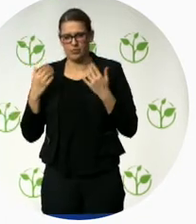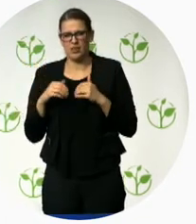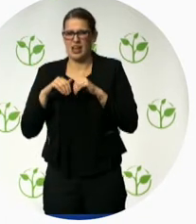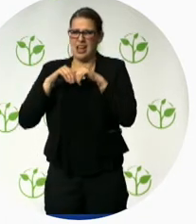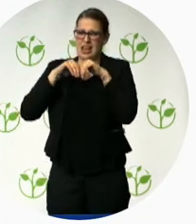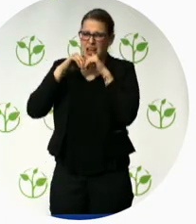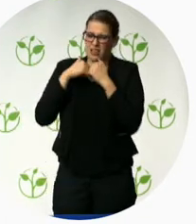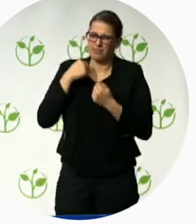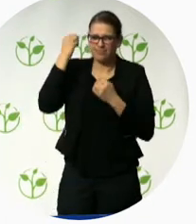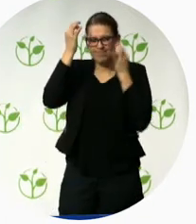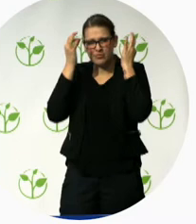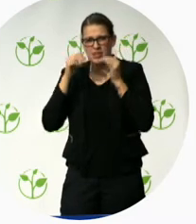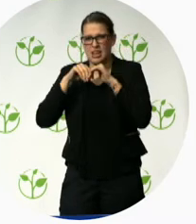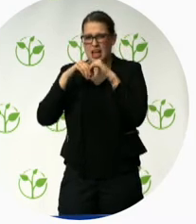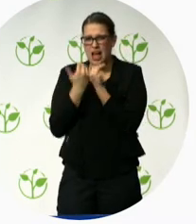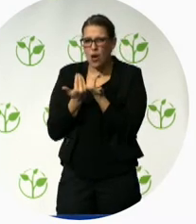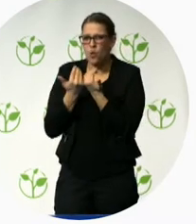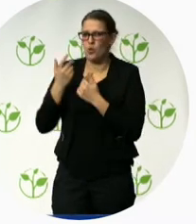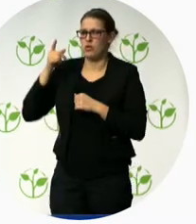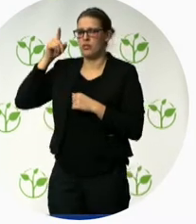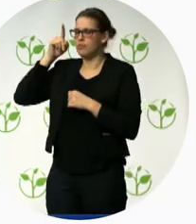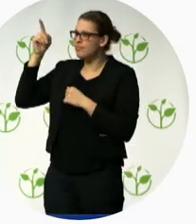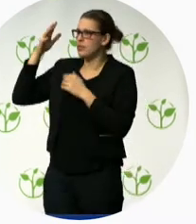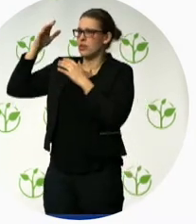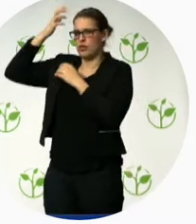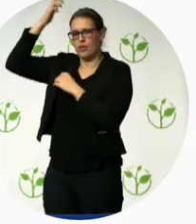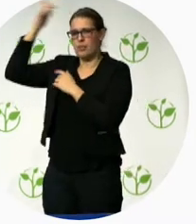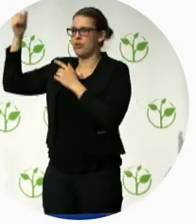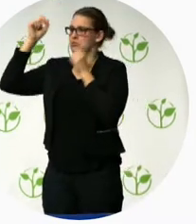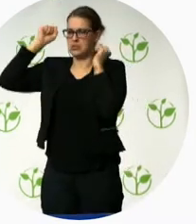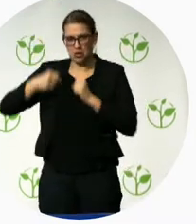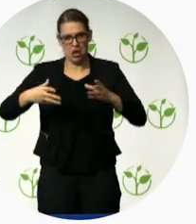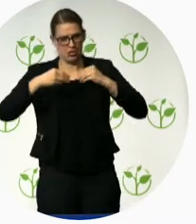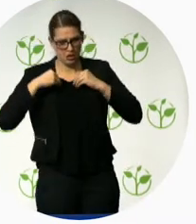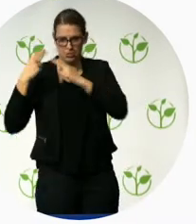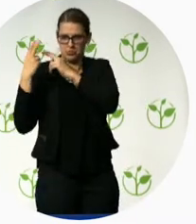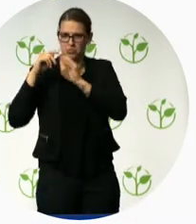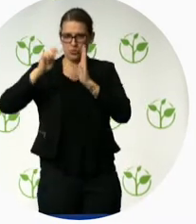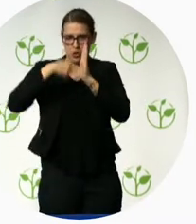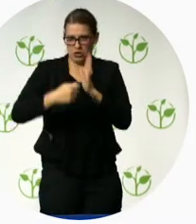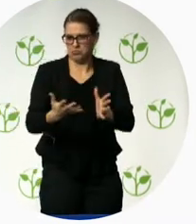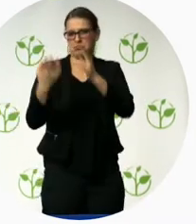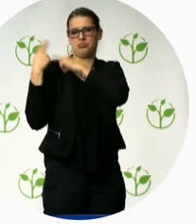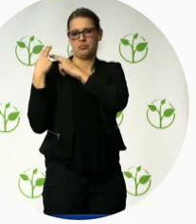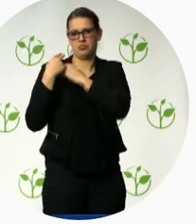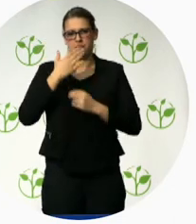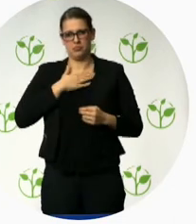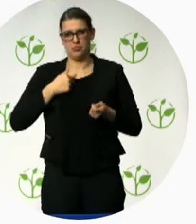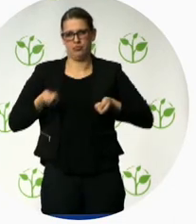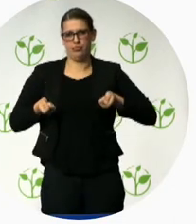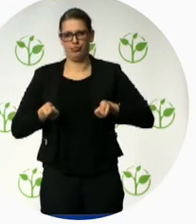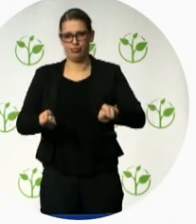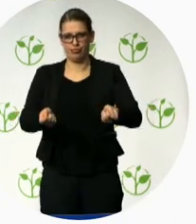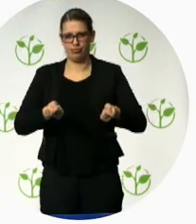you, as you mentioned, Karuna, or if you leave, how is it taken over? And the same, how do you link up